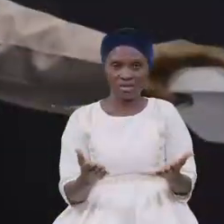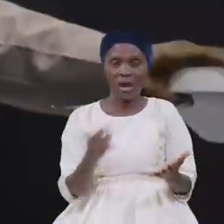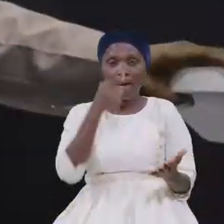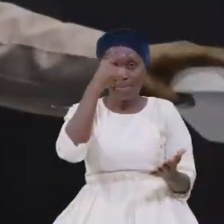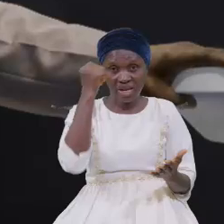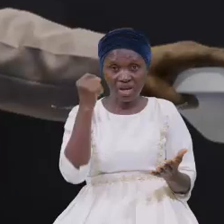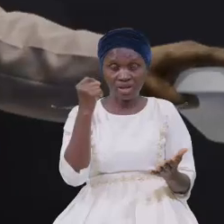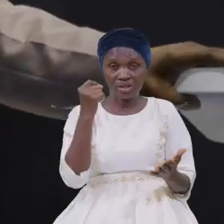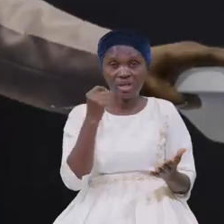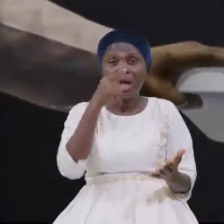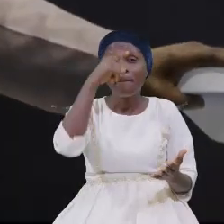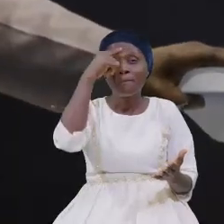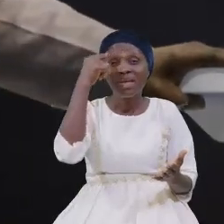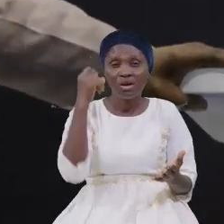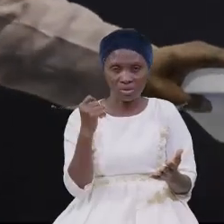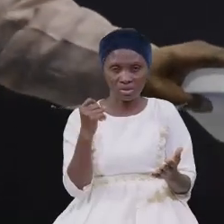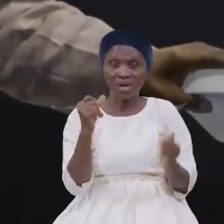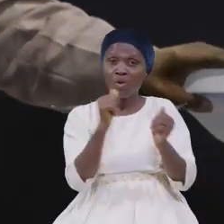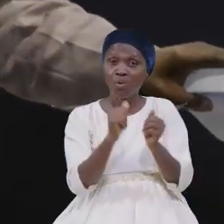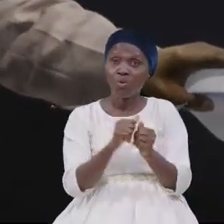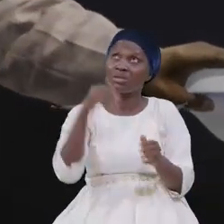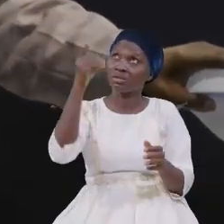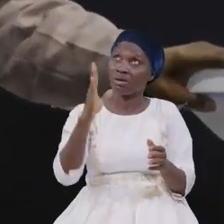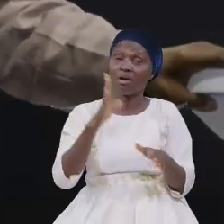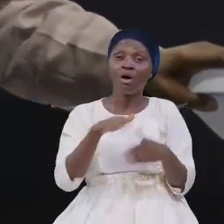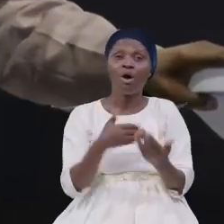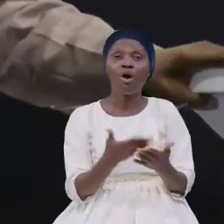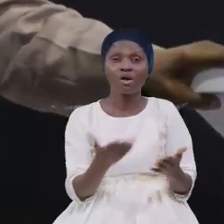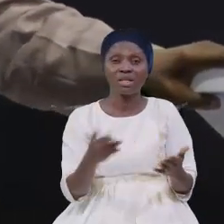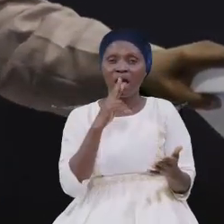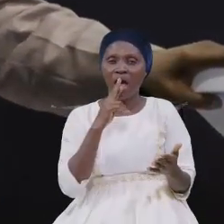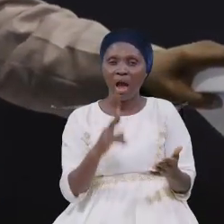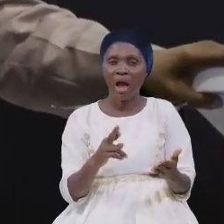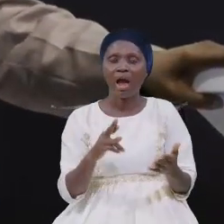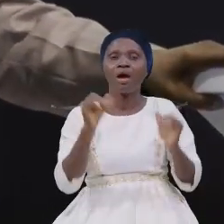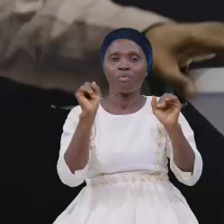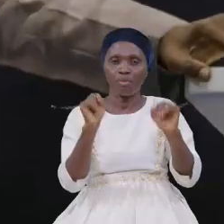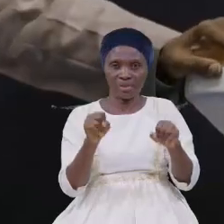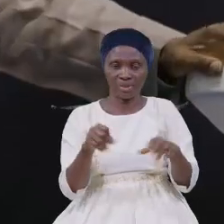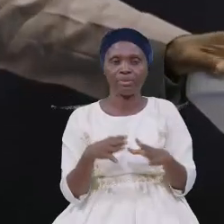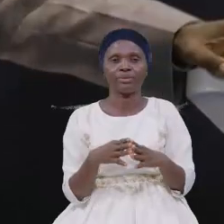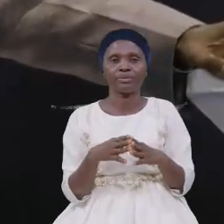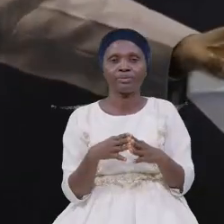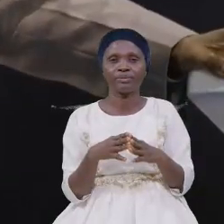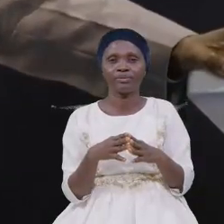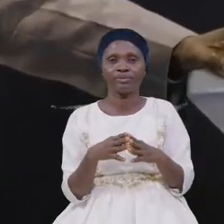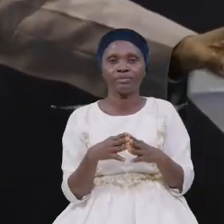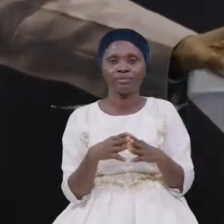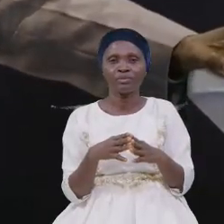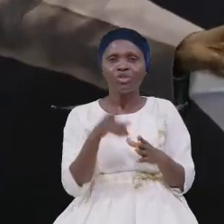Because with God, all things are possible. You can be saved